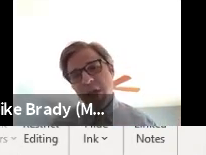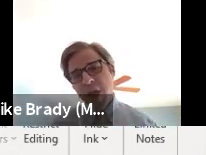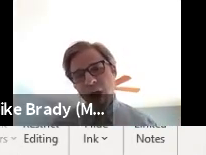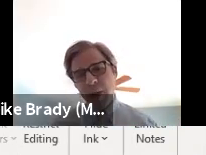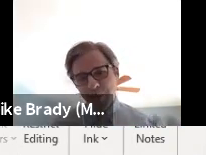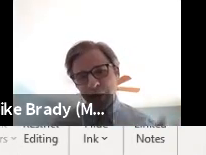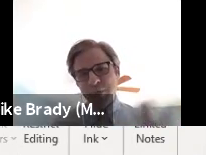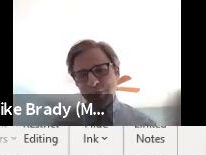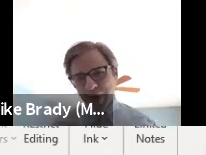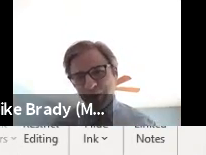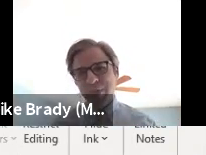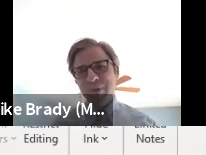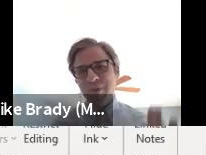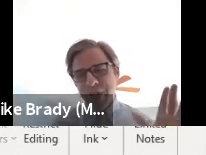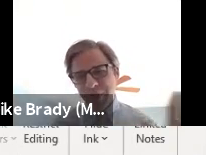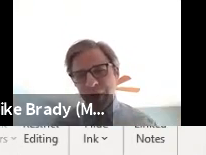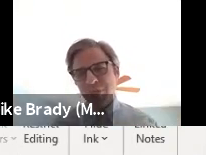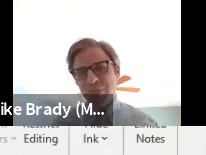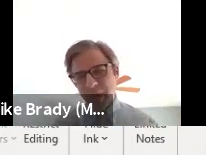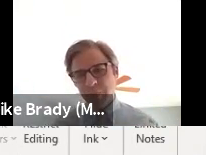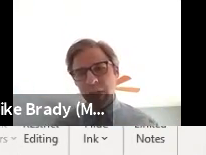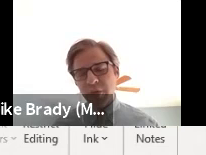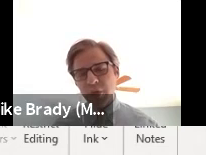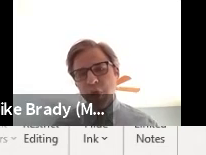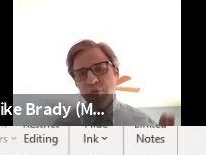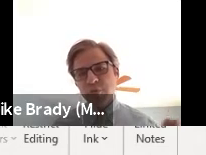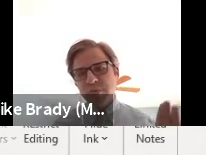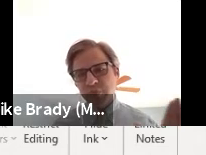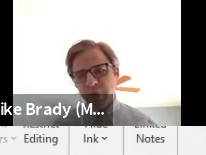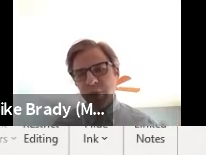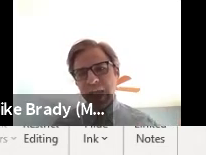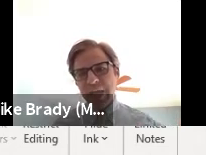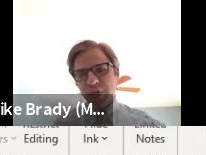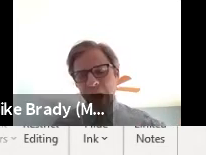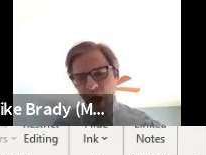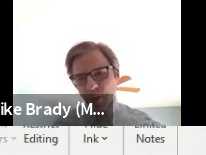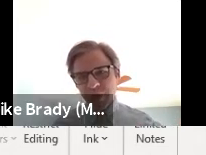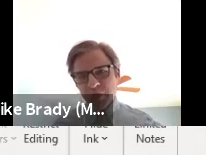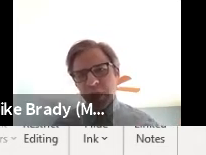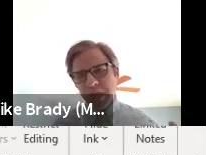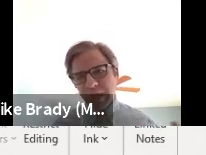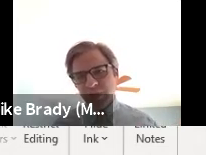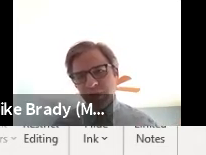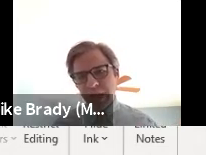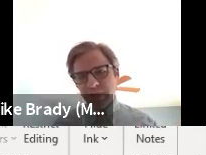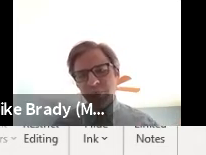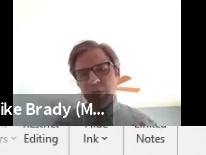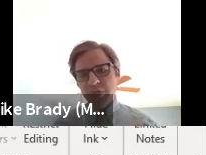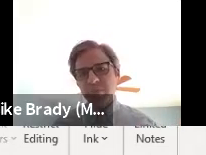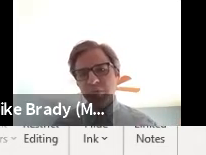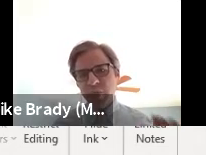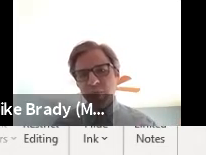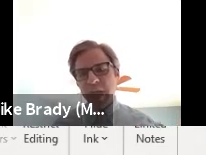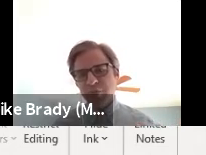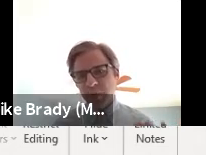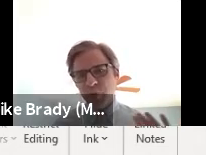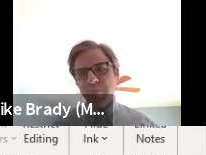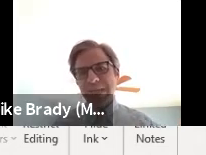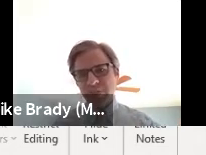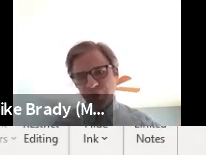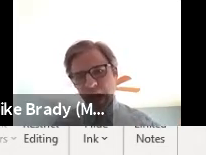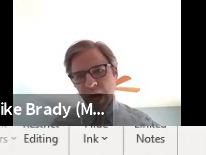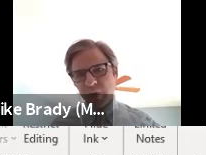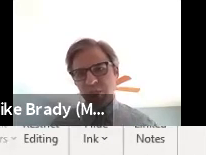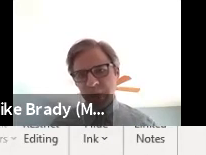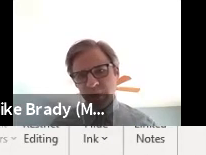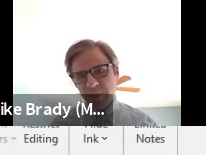be sued, right? The big lawsuit comes later, the other things come later. So in terms of communication and outreach, I'm sorry, in terms of communication